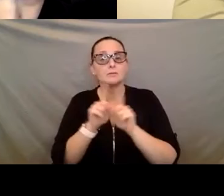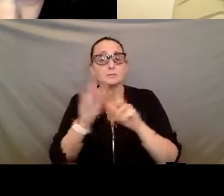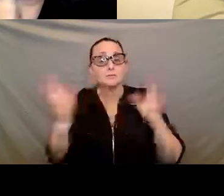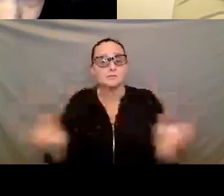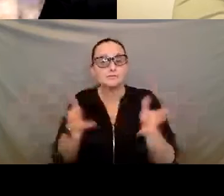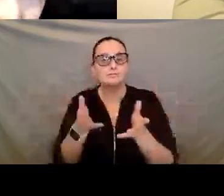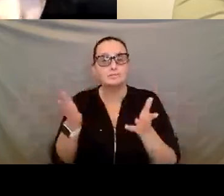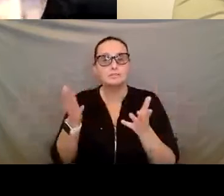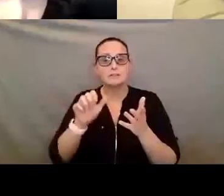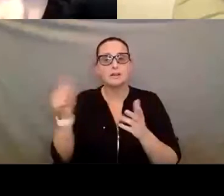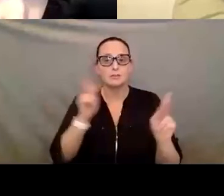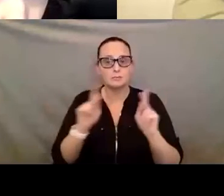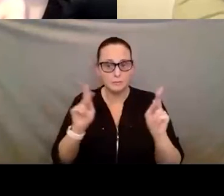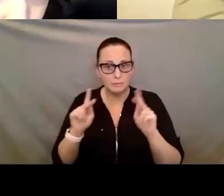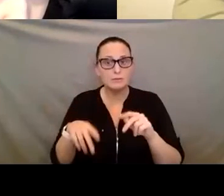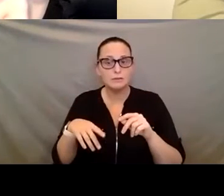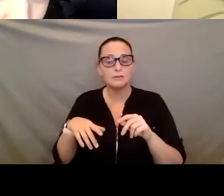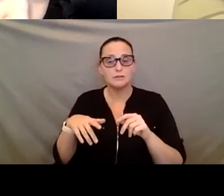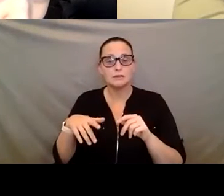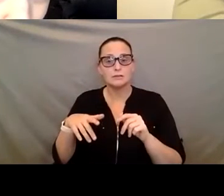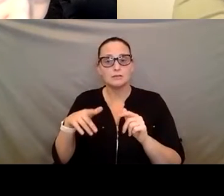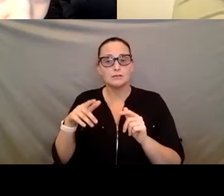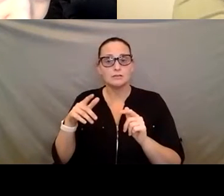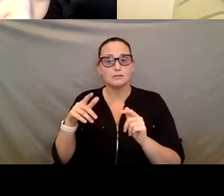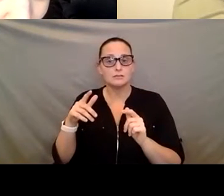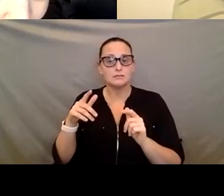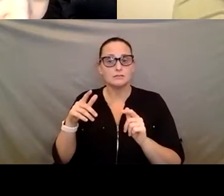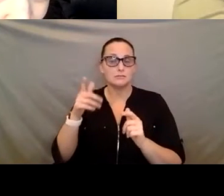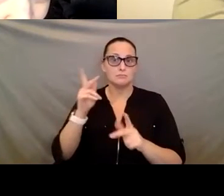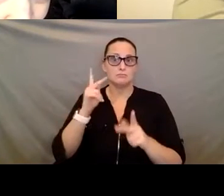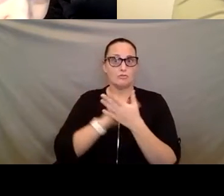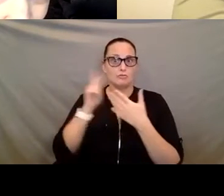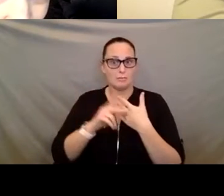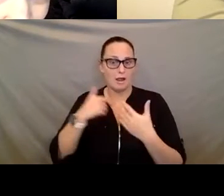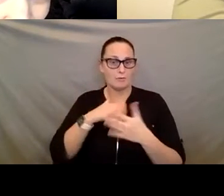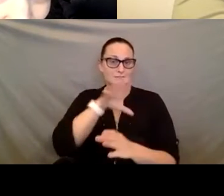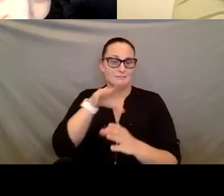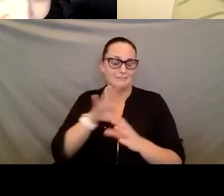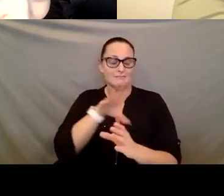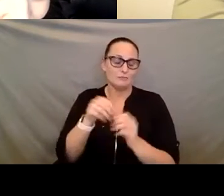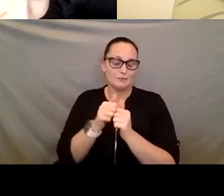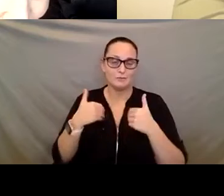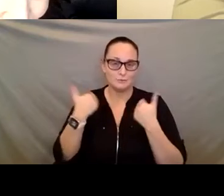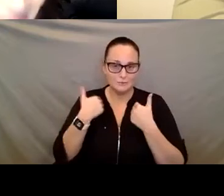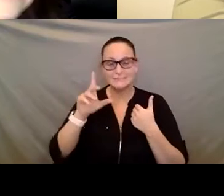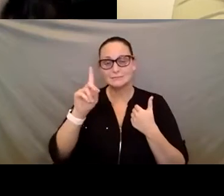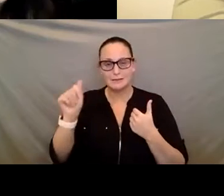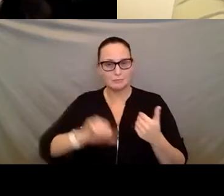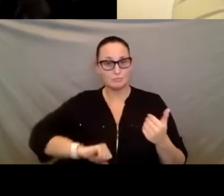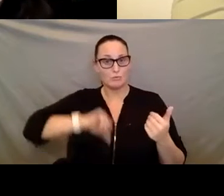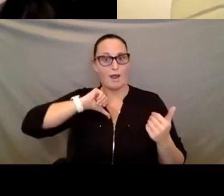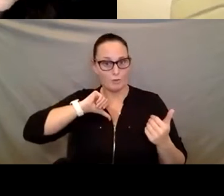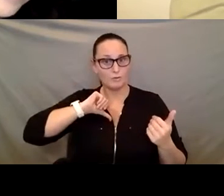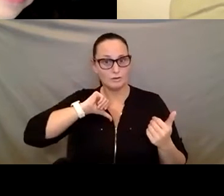our fellow persons with disabilities to be, as a program I was involved in as a youth, disabled and proud,